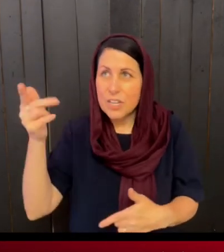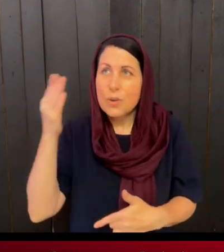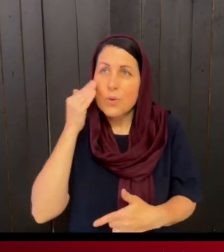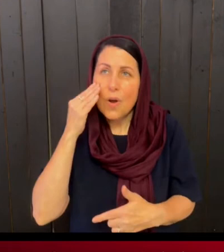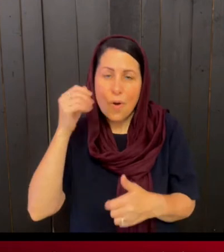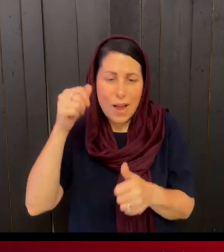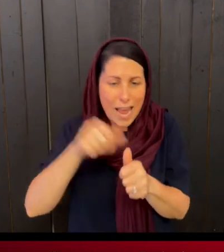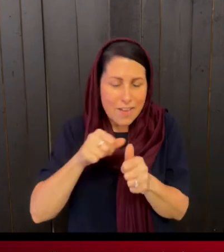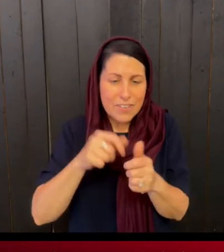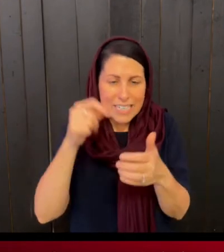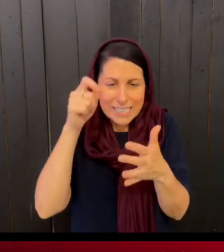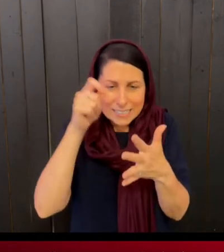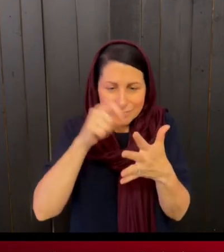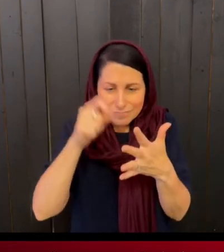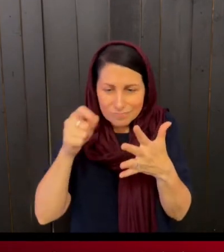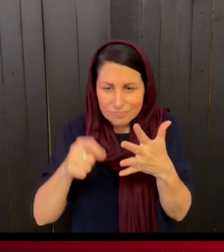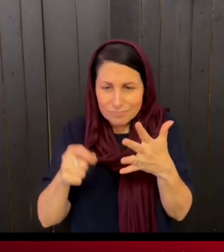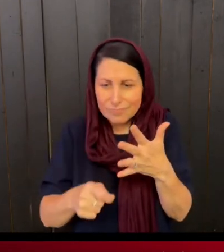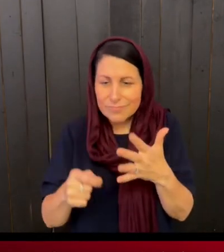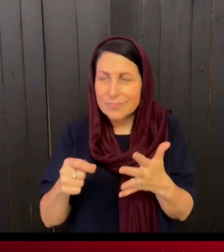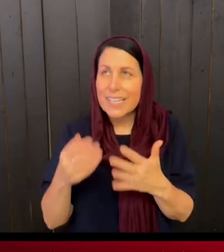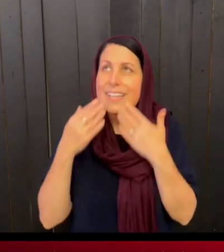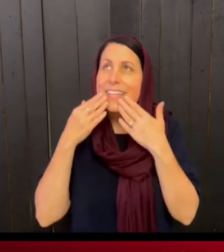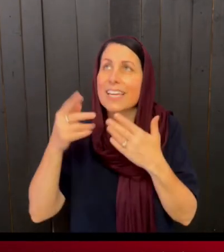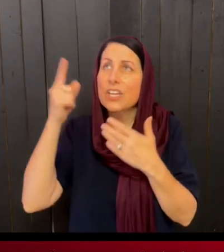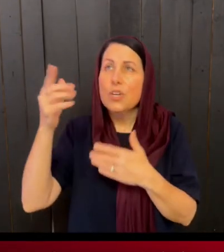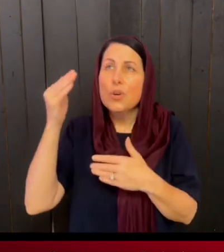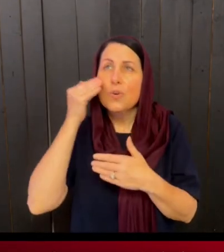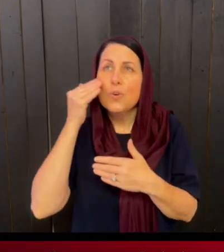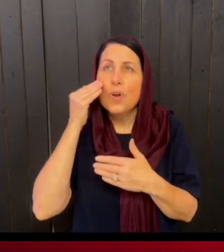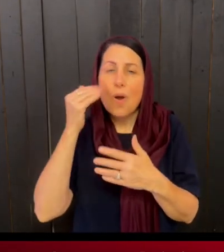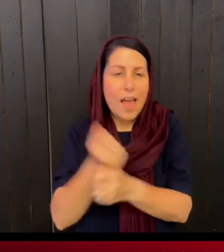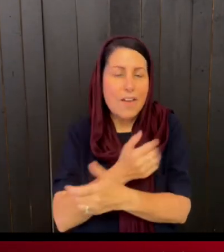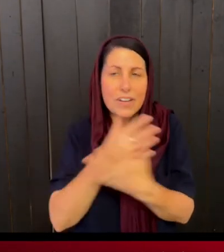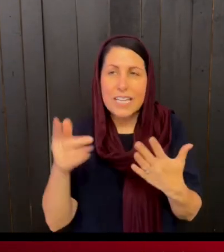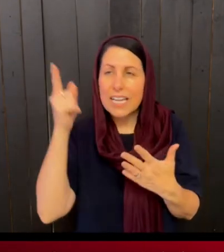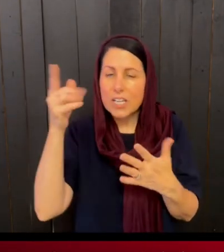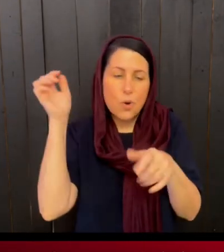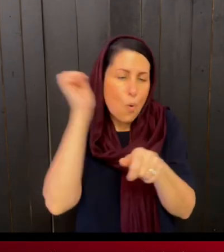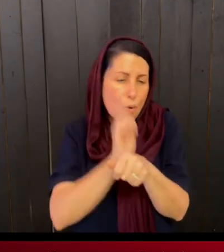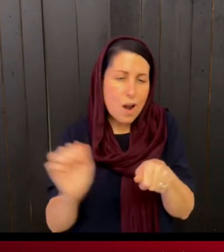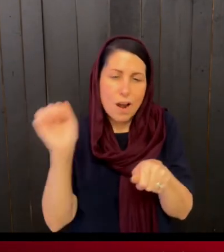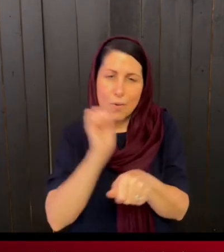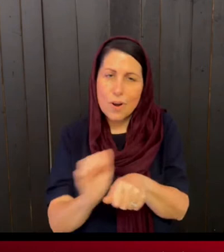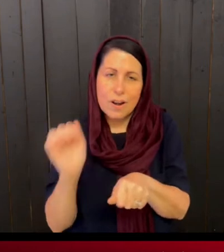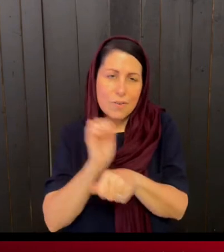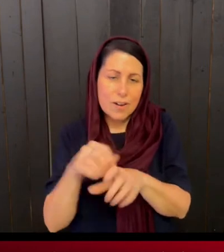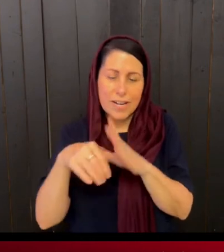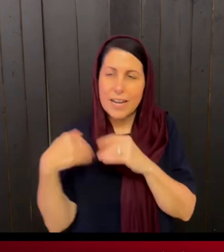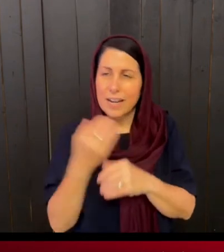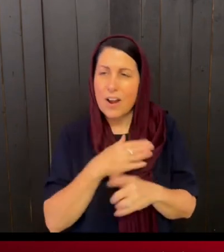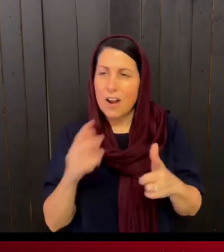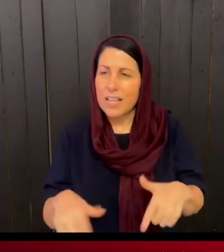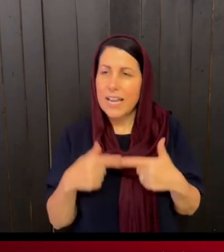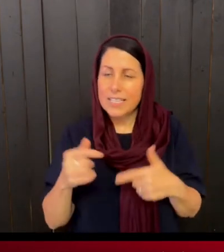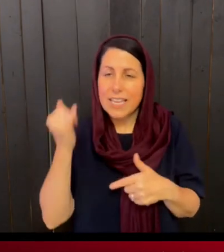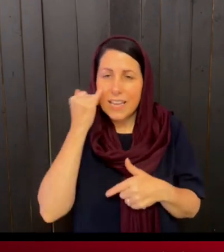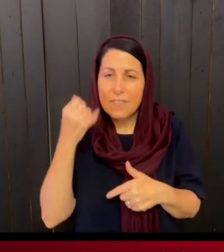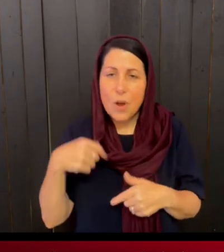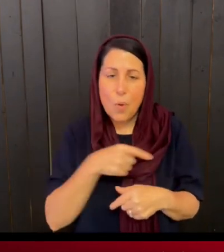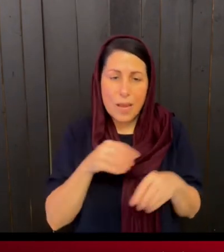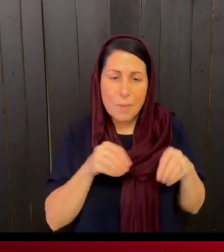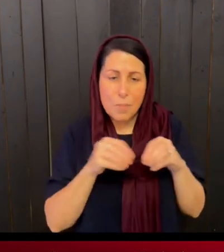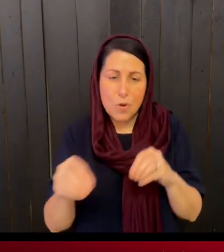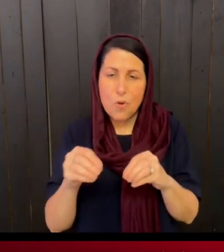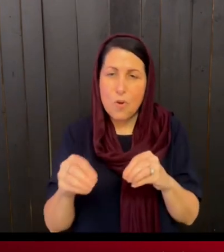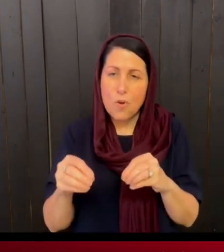that as you know all of that, Lord God, you are working in our lives, Lord God. If we get out of your way, you